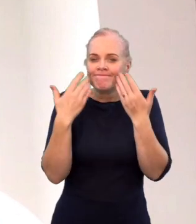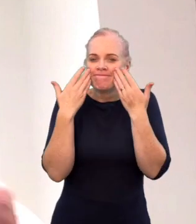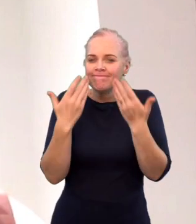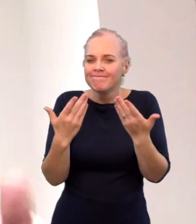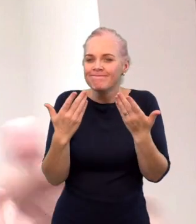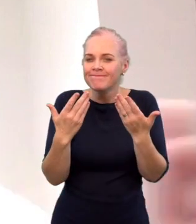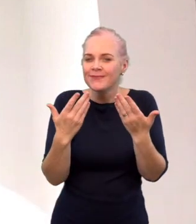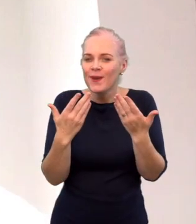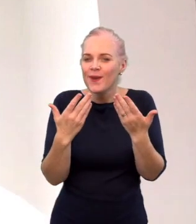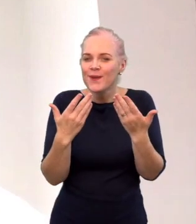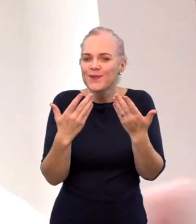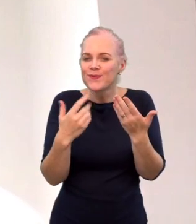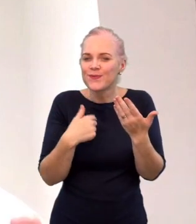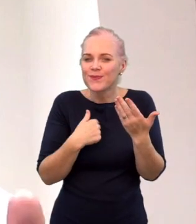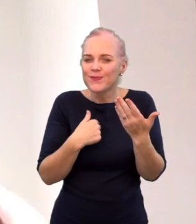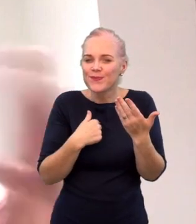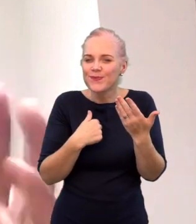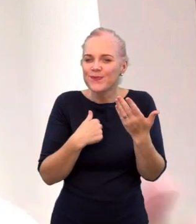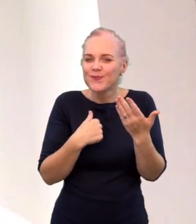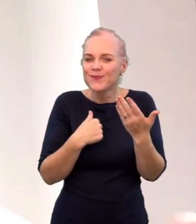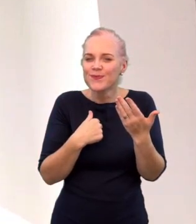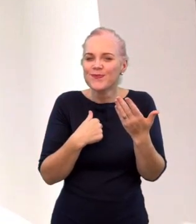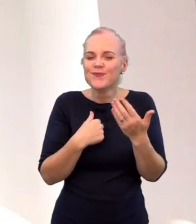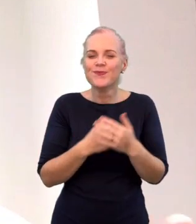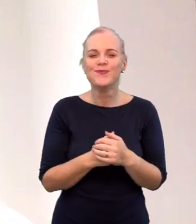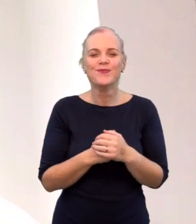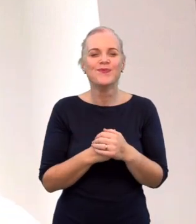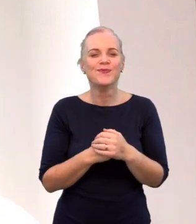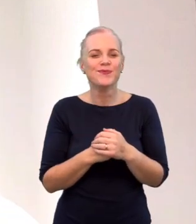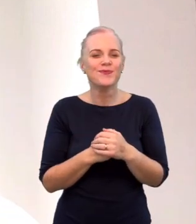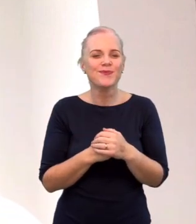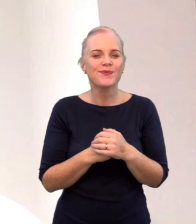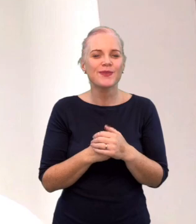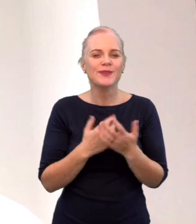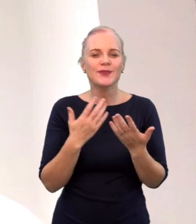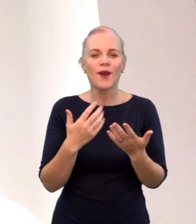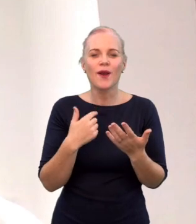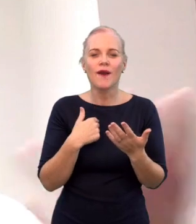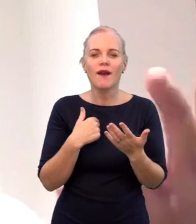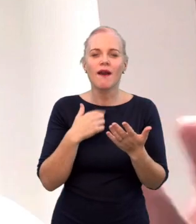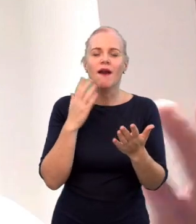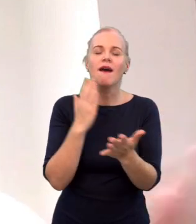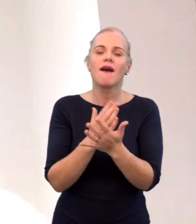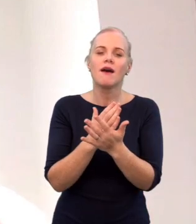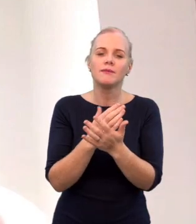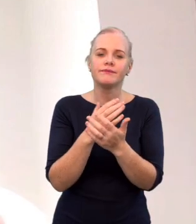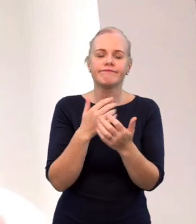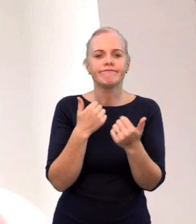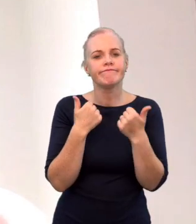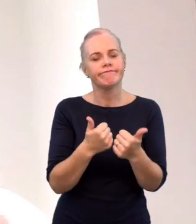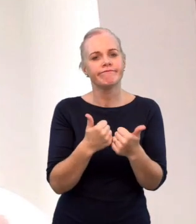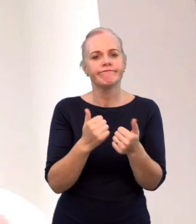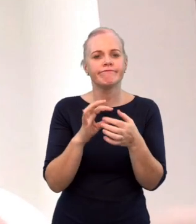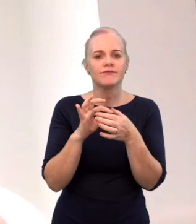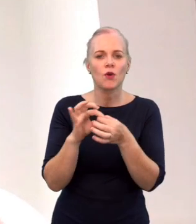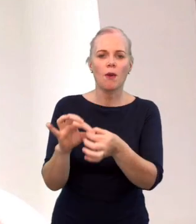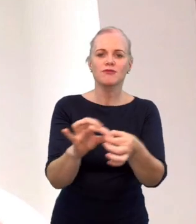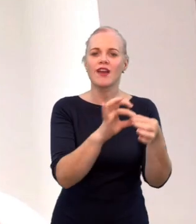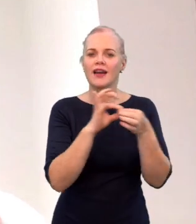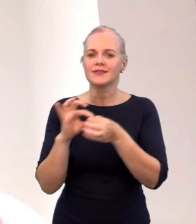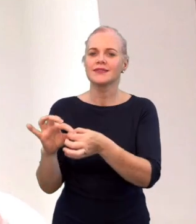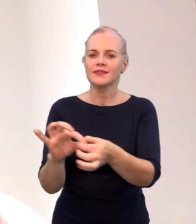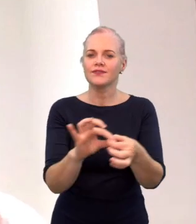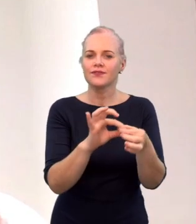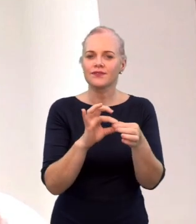what that really meant, I didn't really know. And also, I'm a real